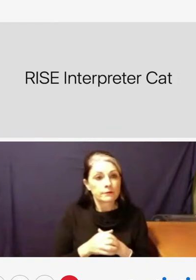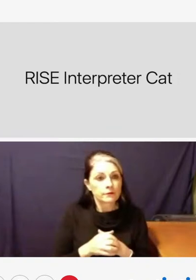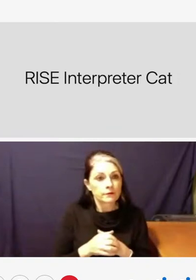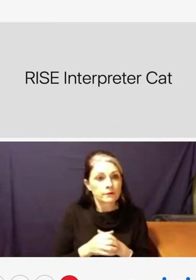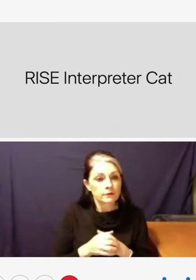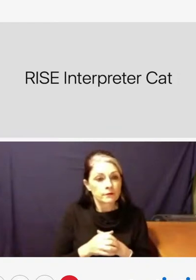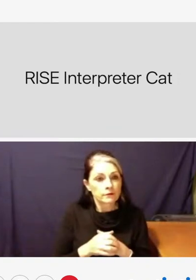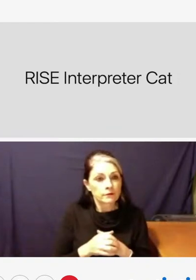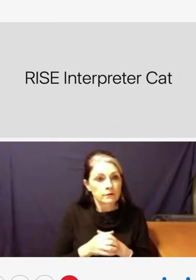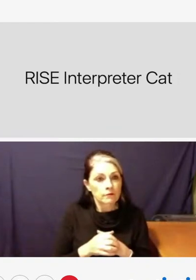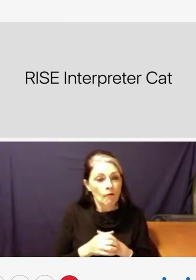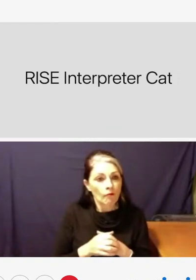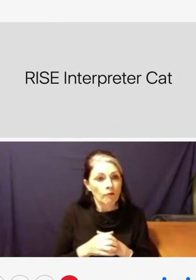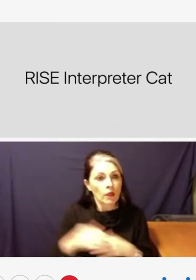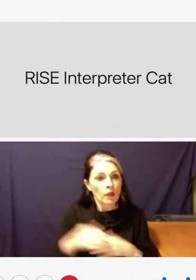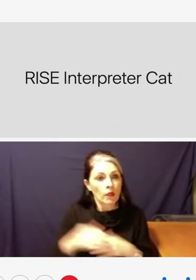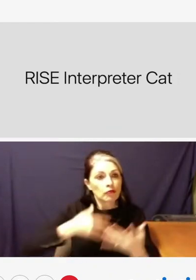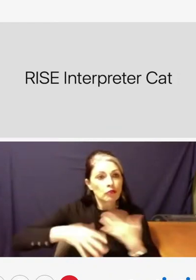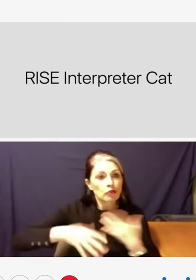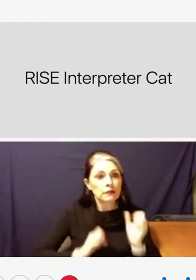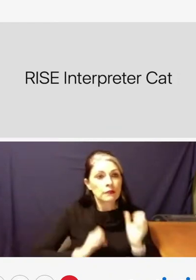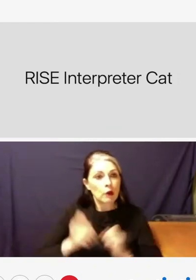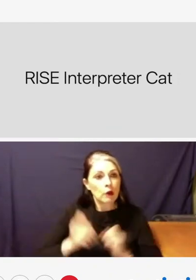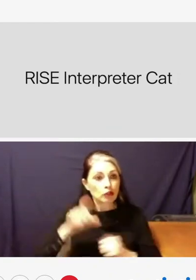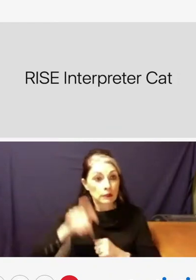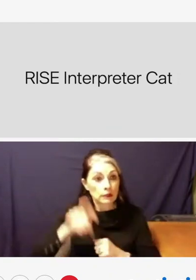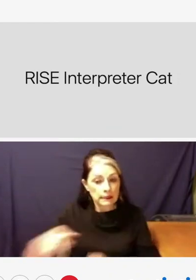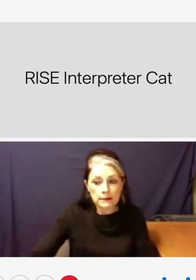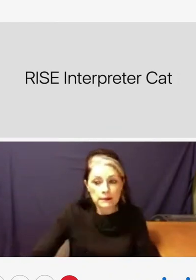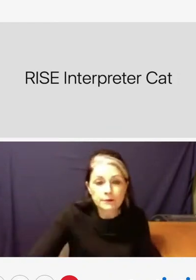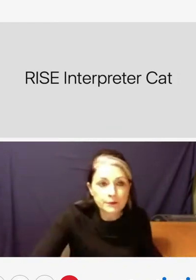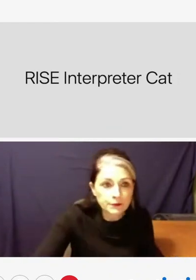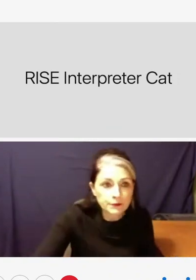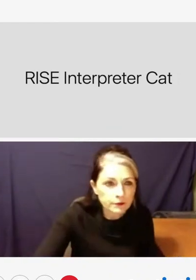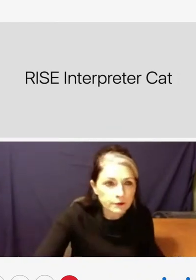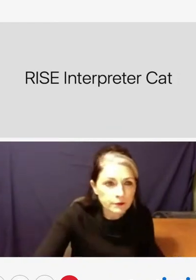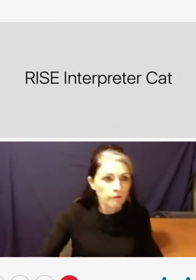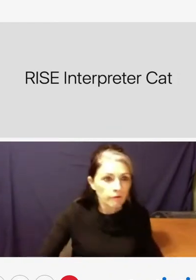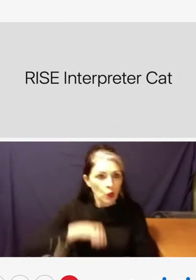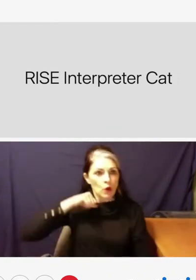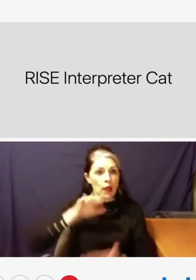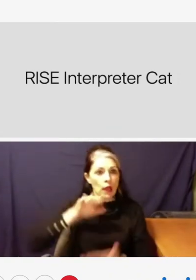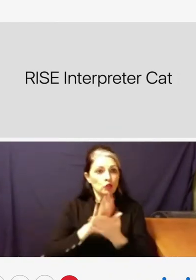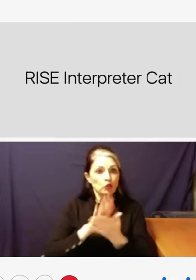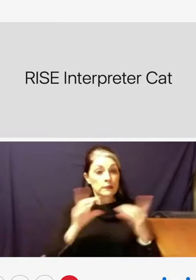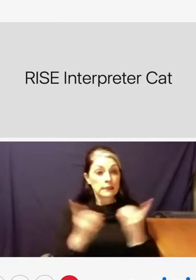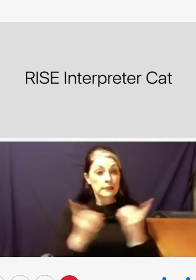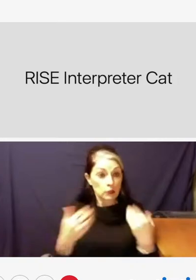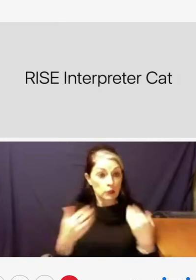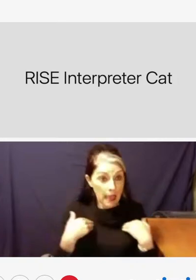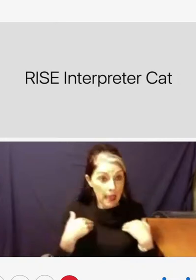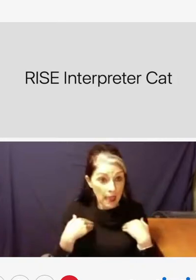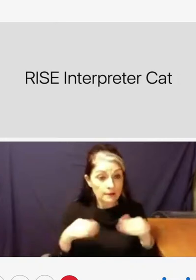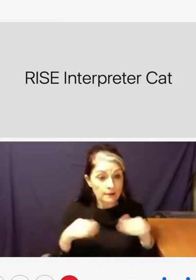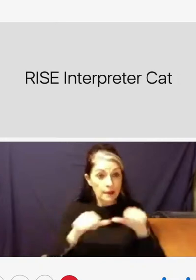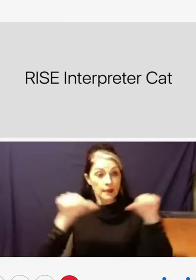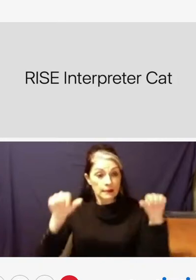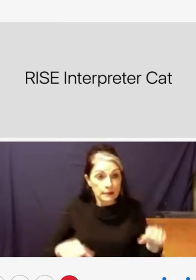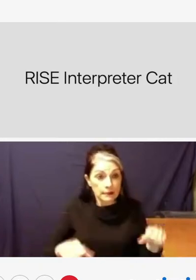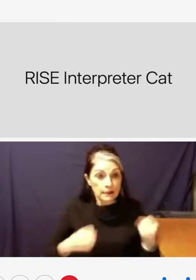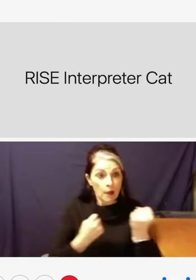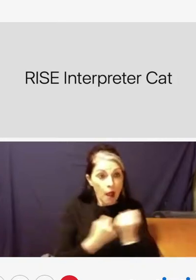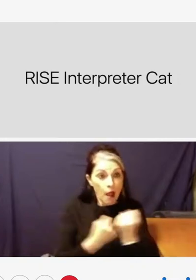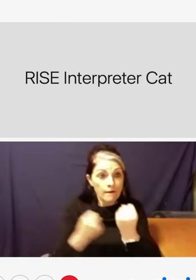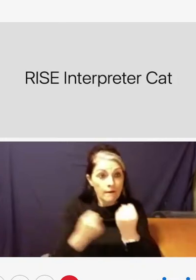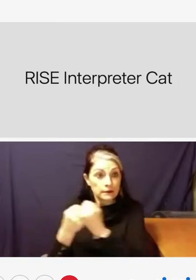please we should all be so proud by the way that our school district has uh a system of support right